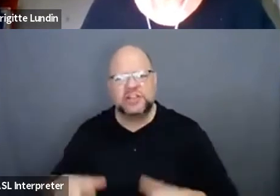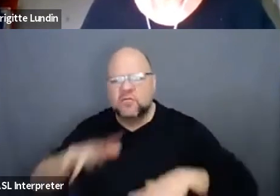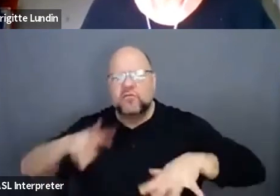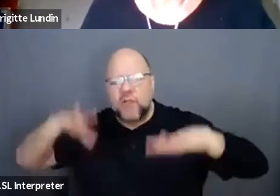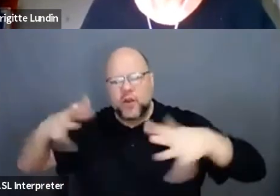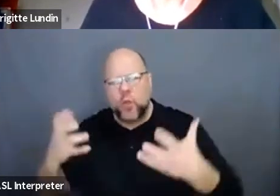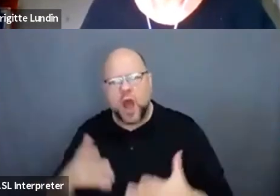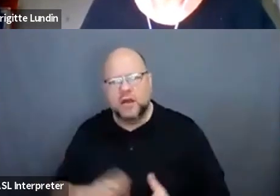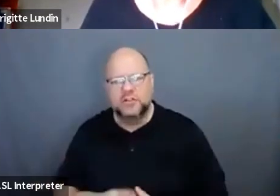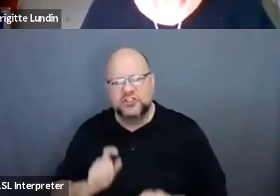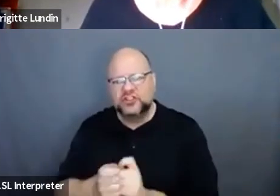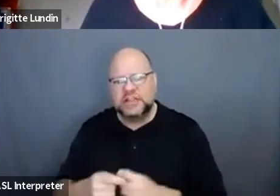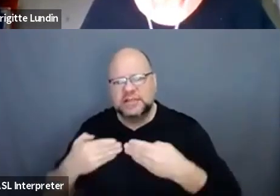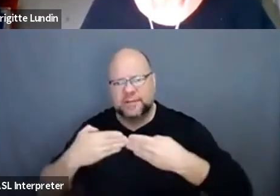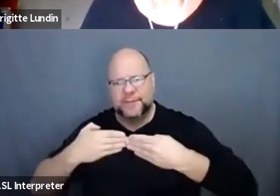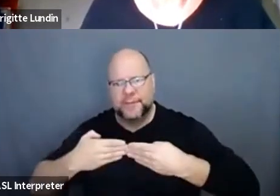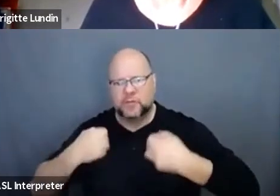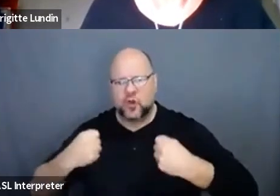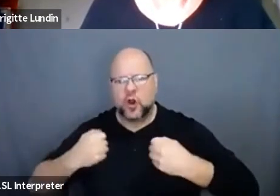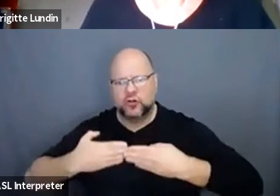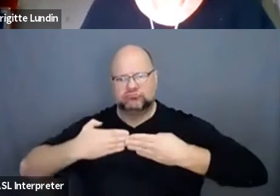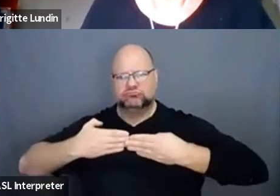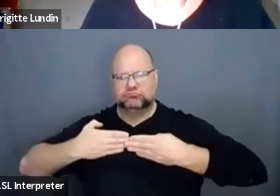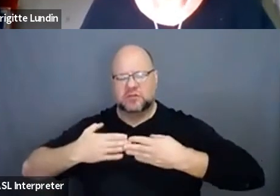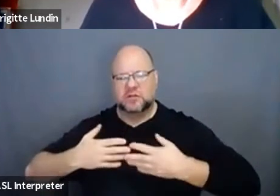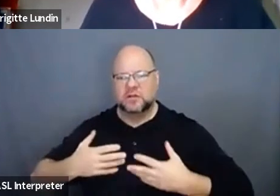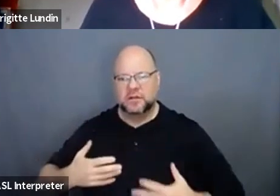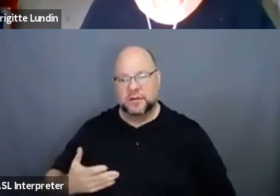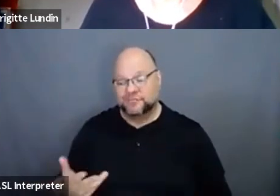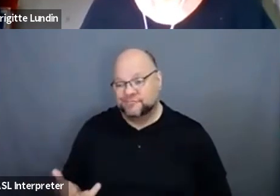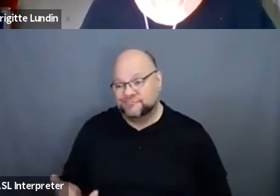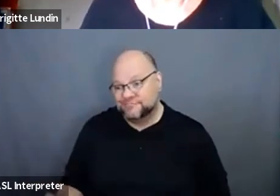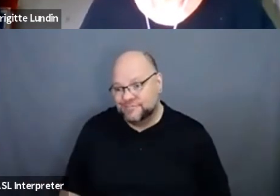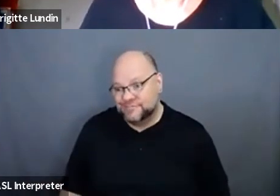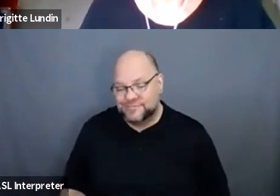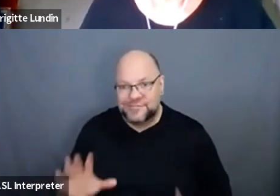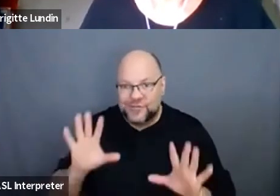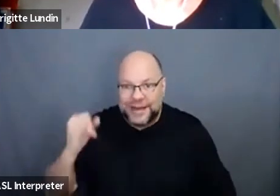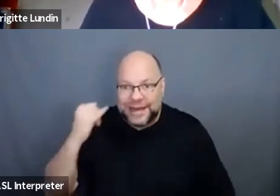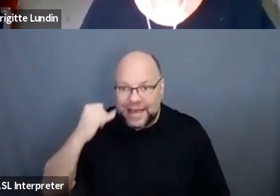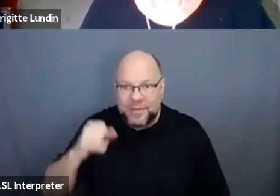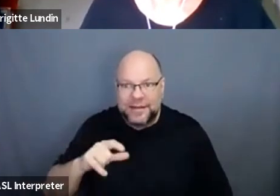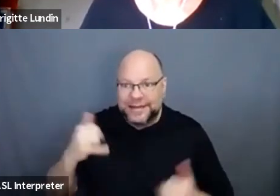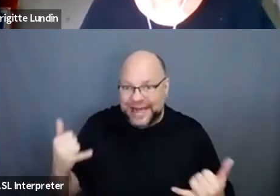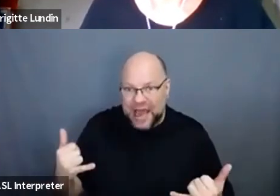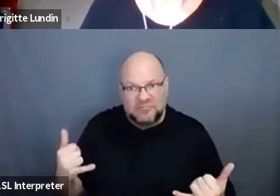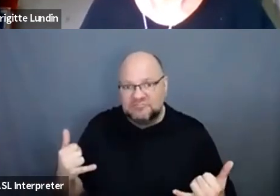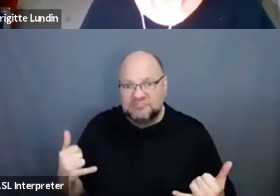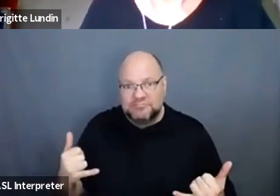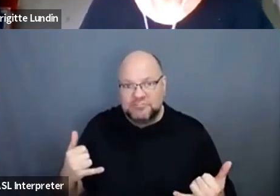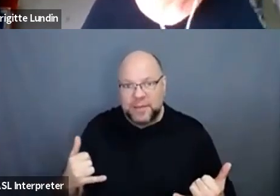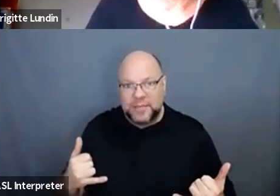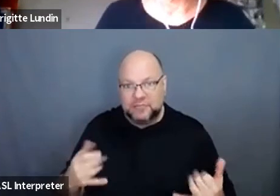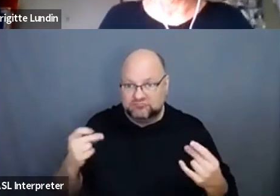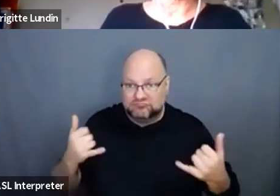we just need to update the levees. And which is really, it's a great, maybe we should be doing that right now, right? Those are things we can be doing in the